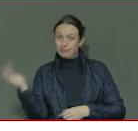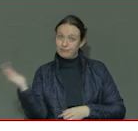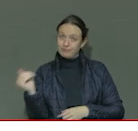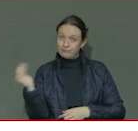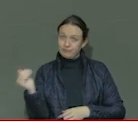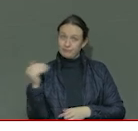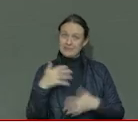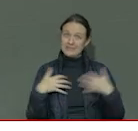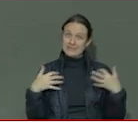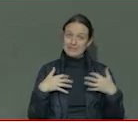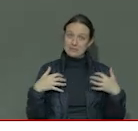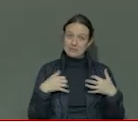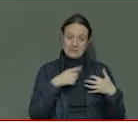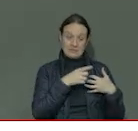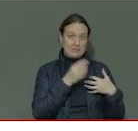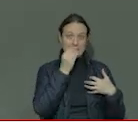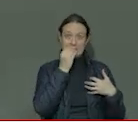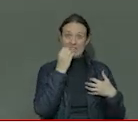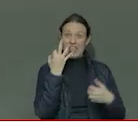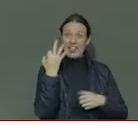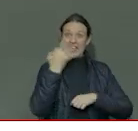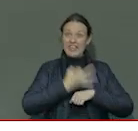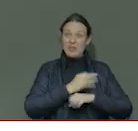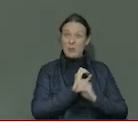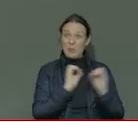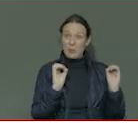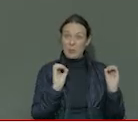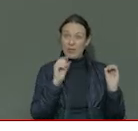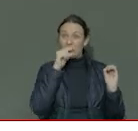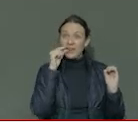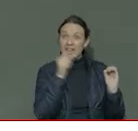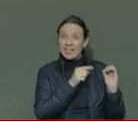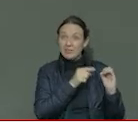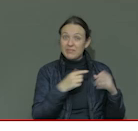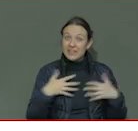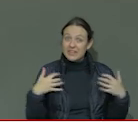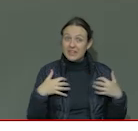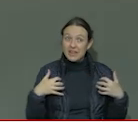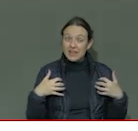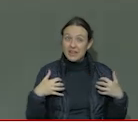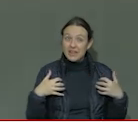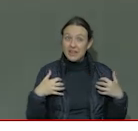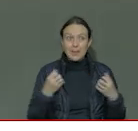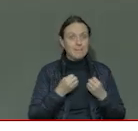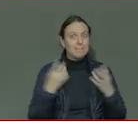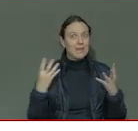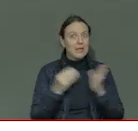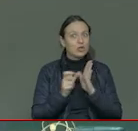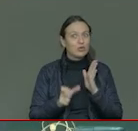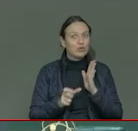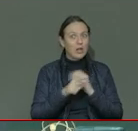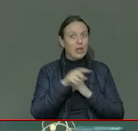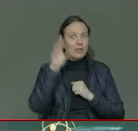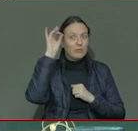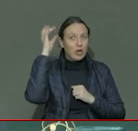of a tiger that hasn't eaten for 3 days. What is the name of that tiger? Because most learners think